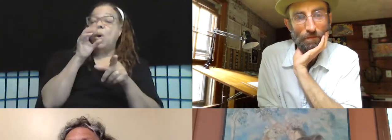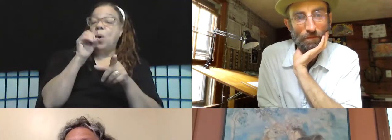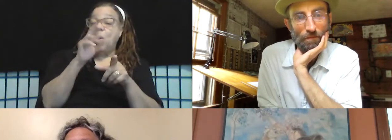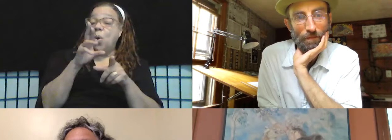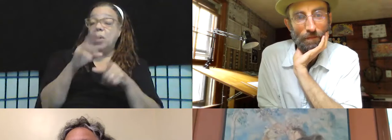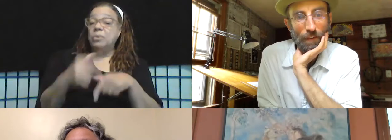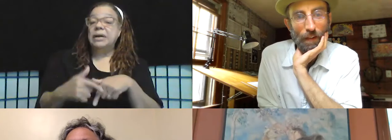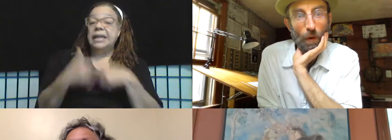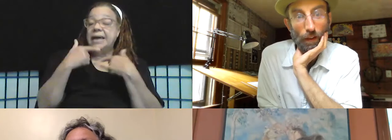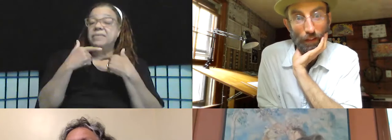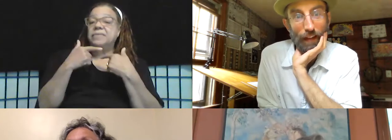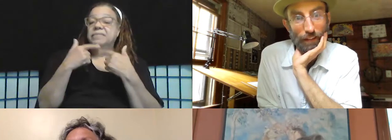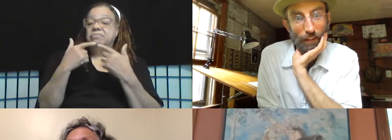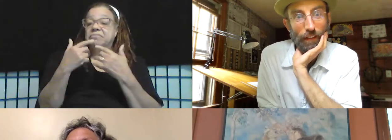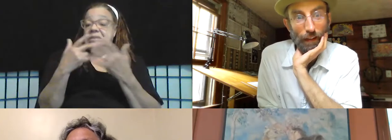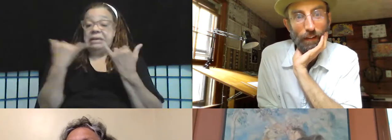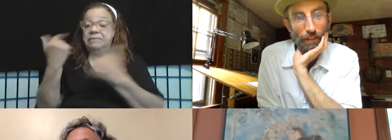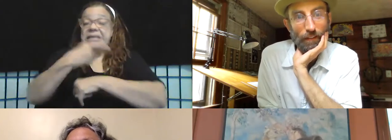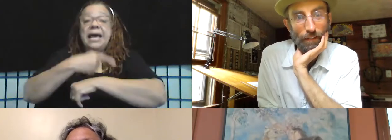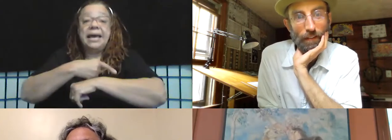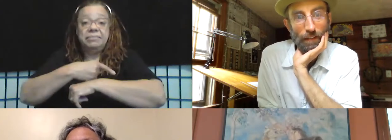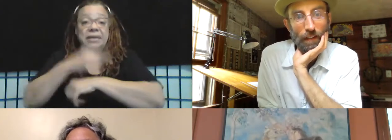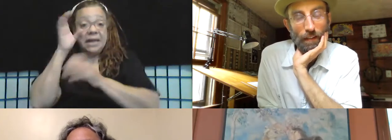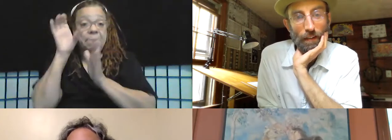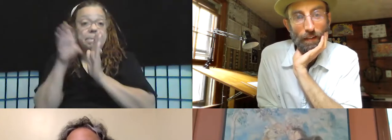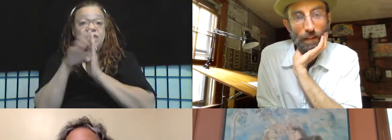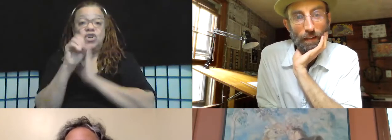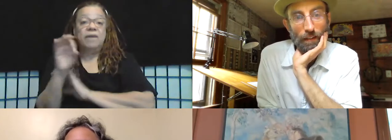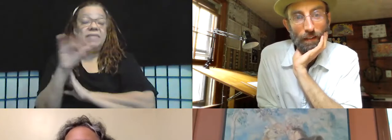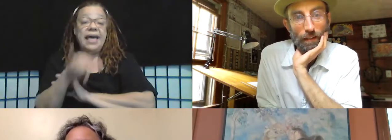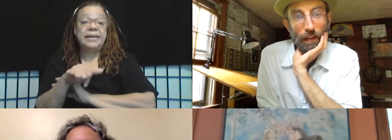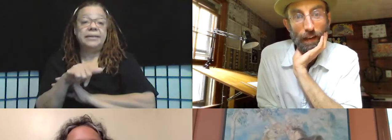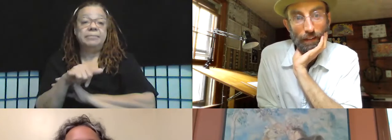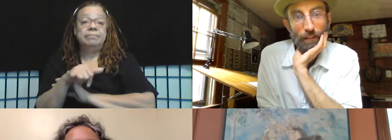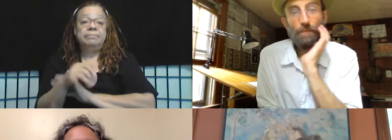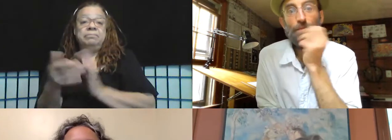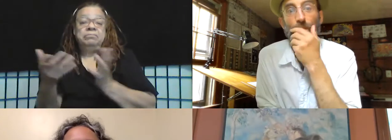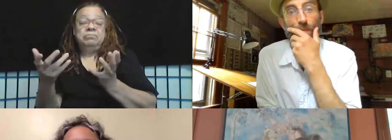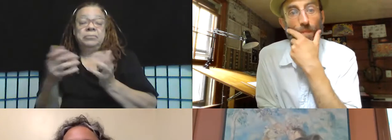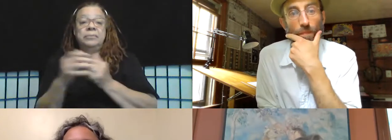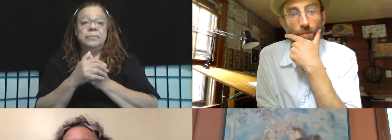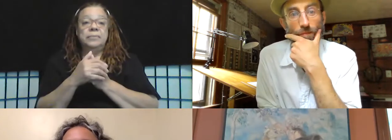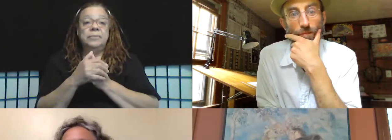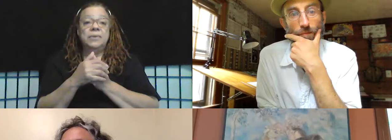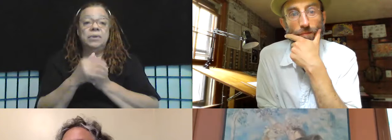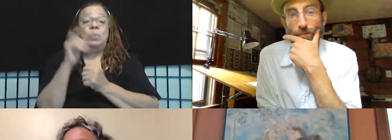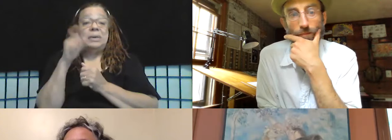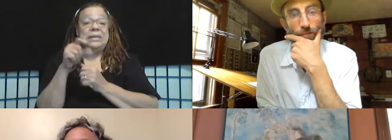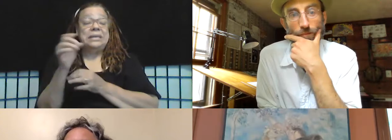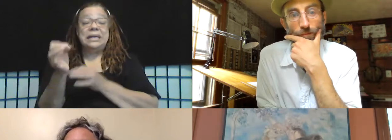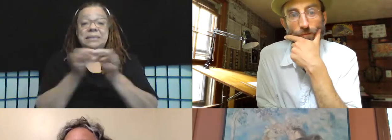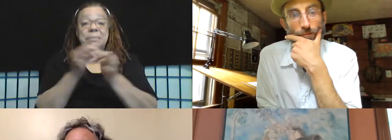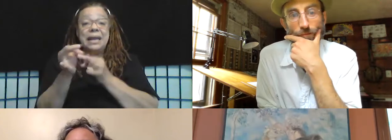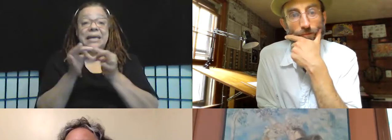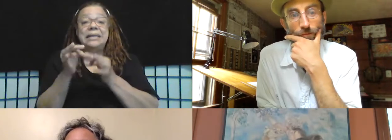now. Well, that's really, it's not an easy thing to explain or to give someone.